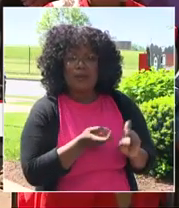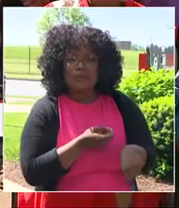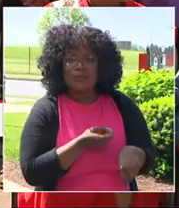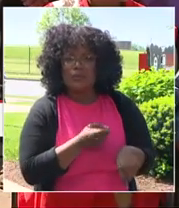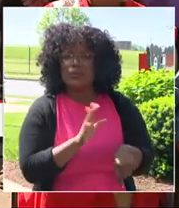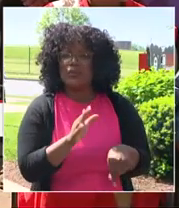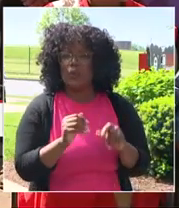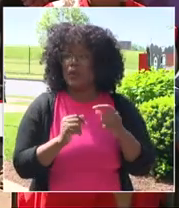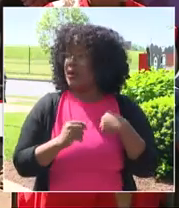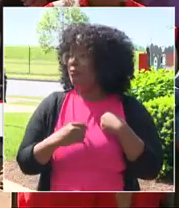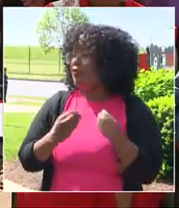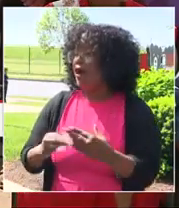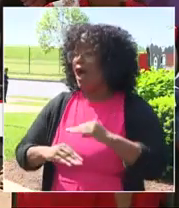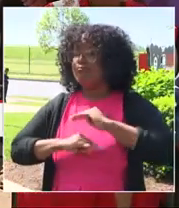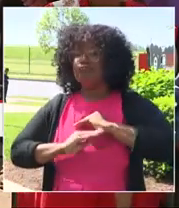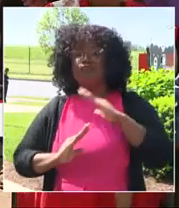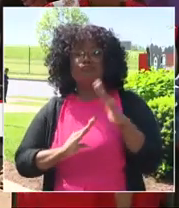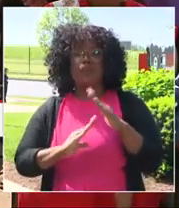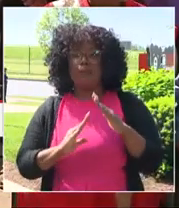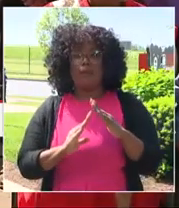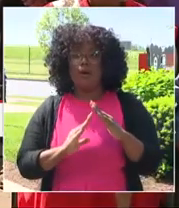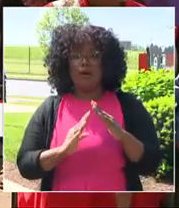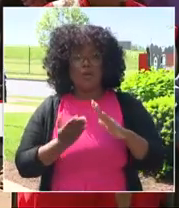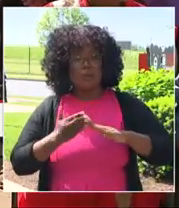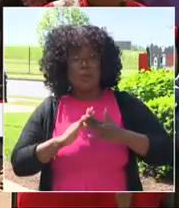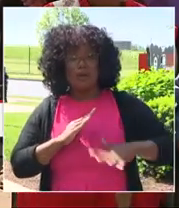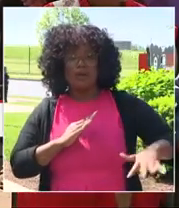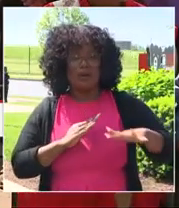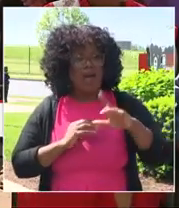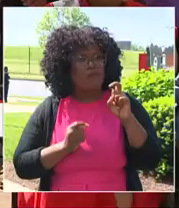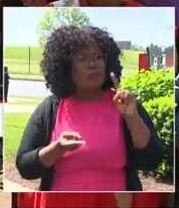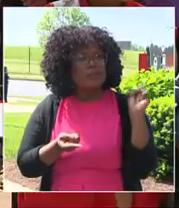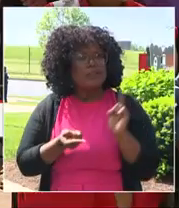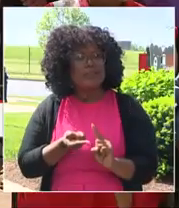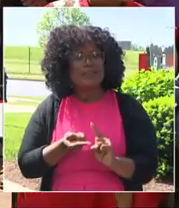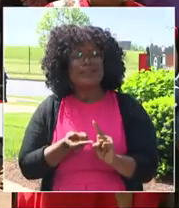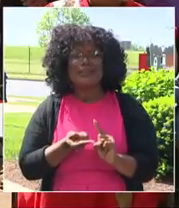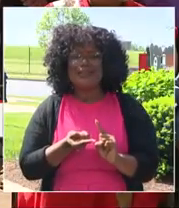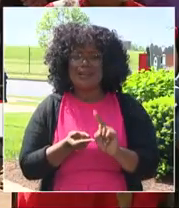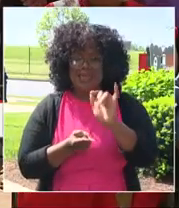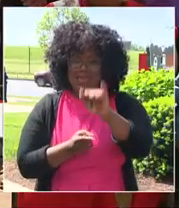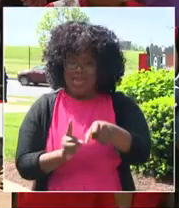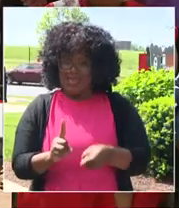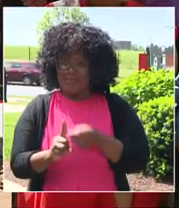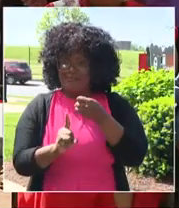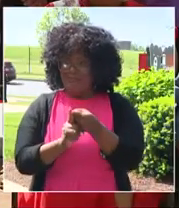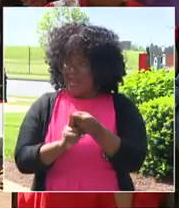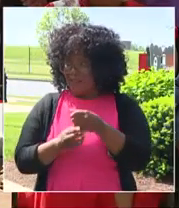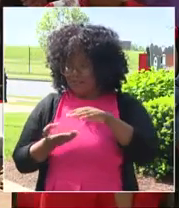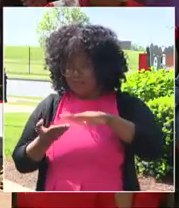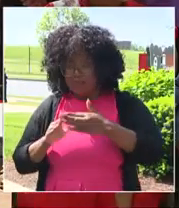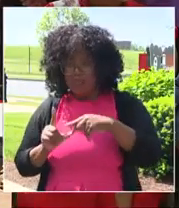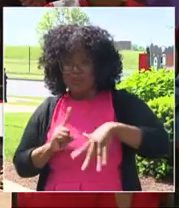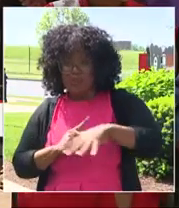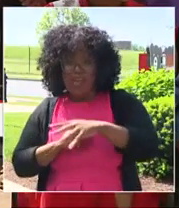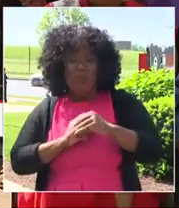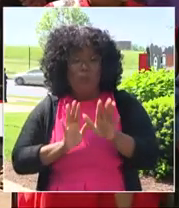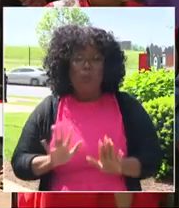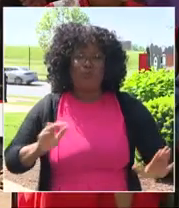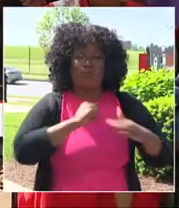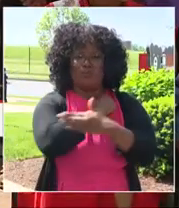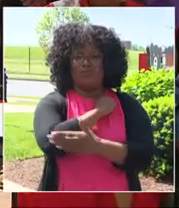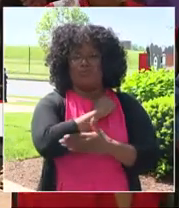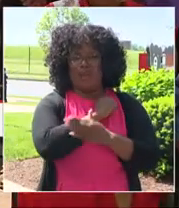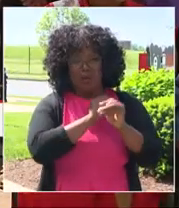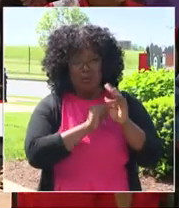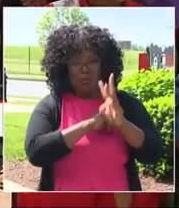the needs of children in our community, across the country, and around the world. Cuts